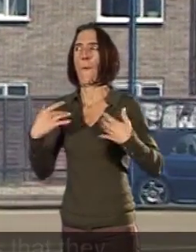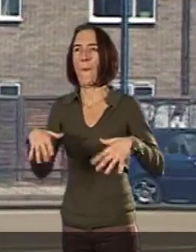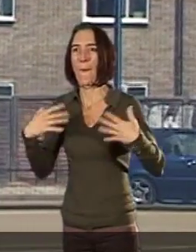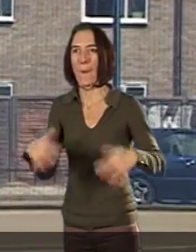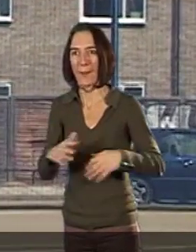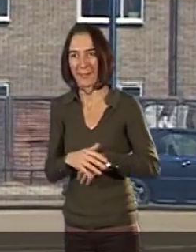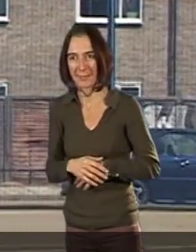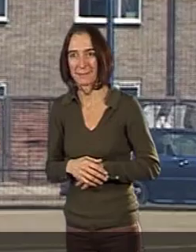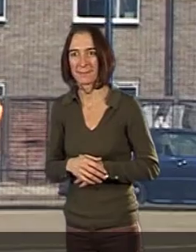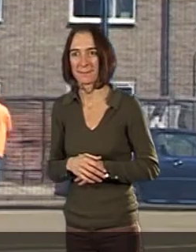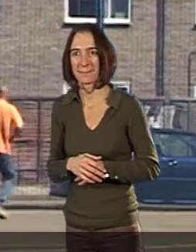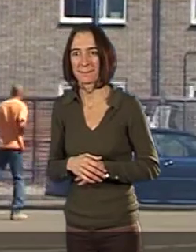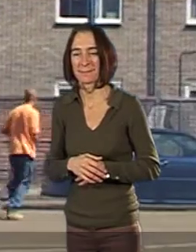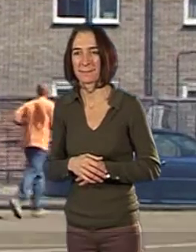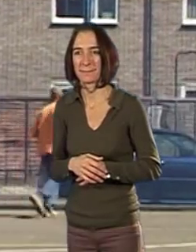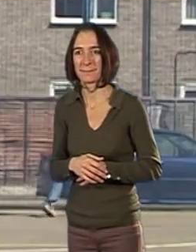Woo! You just did a beckon!